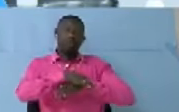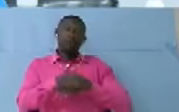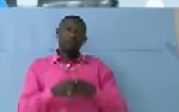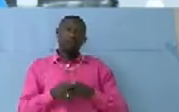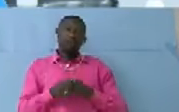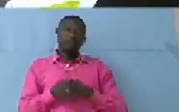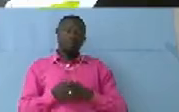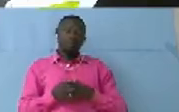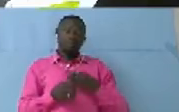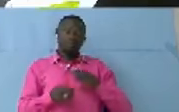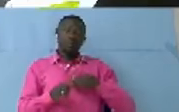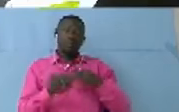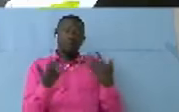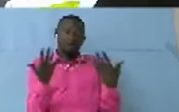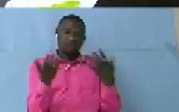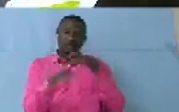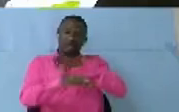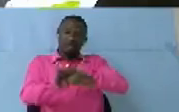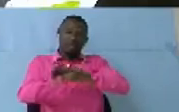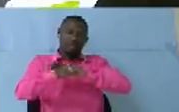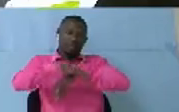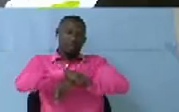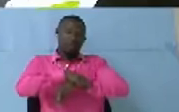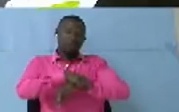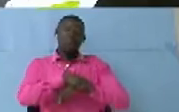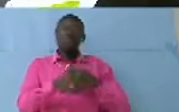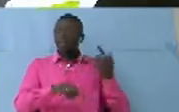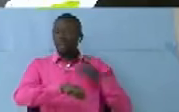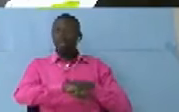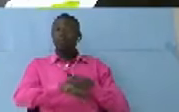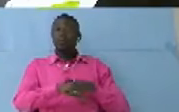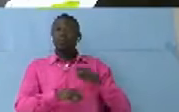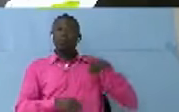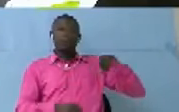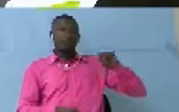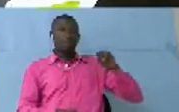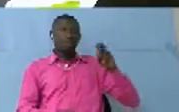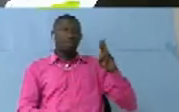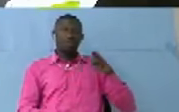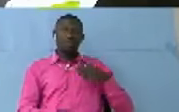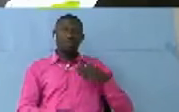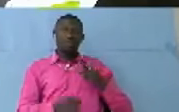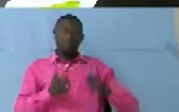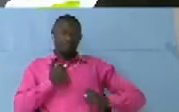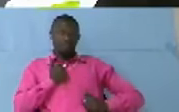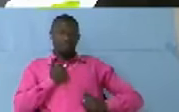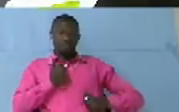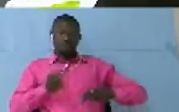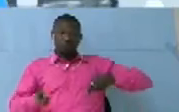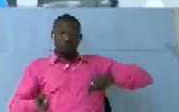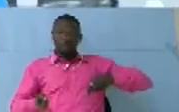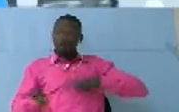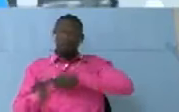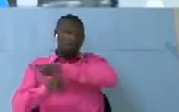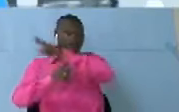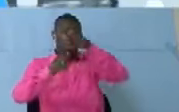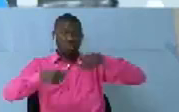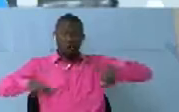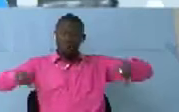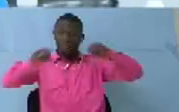So my hands were chained. Atara parale blabye muta. At that time the paramilitary had secured all the surrounding